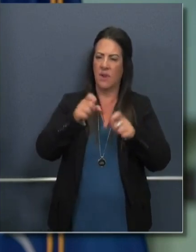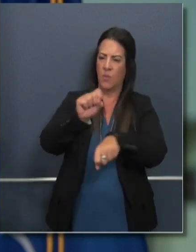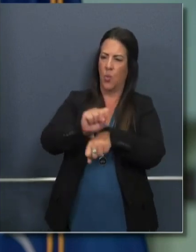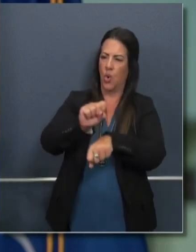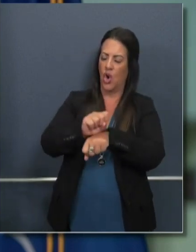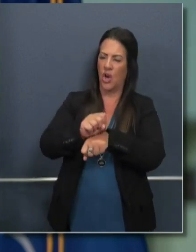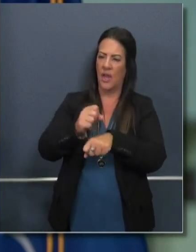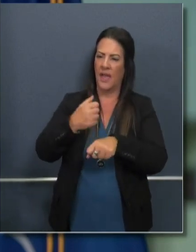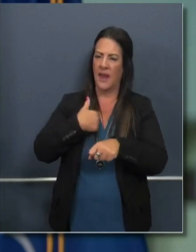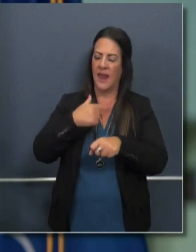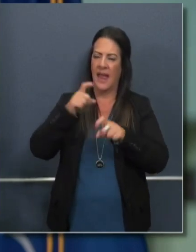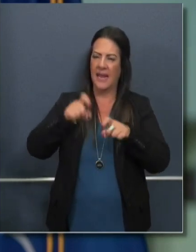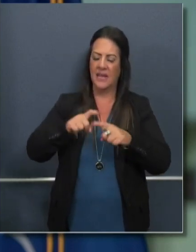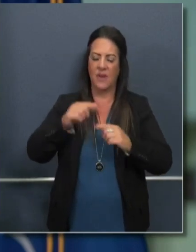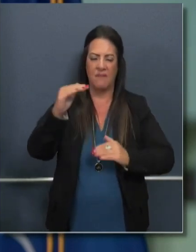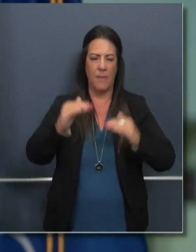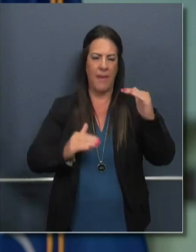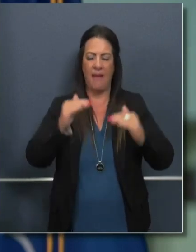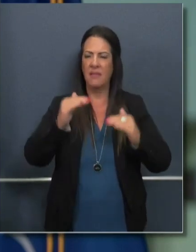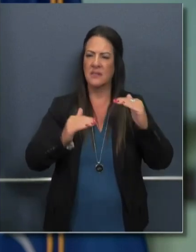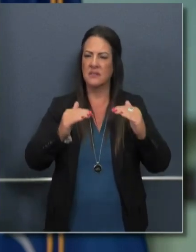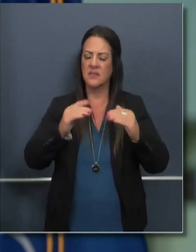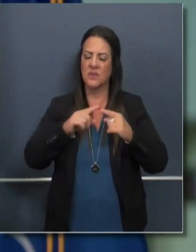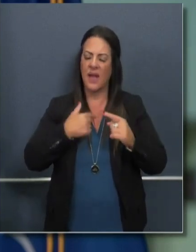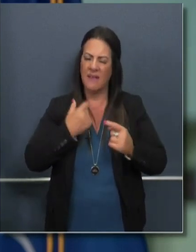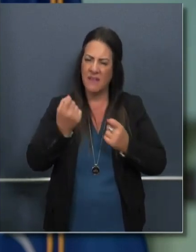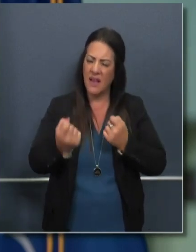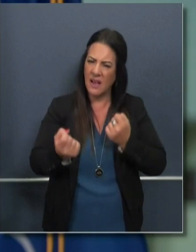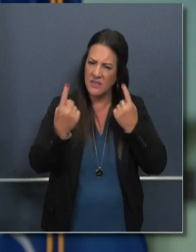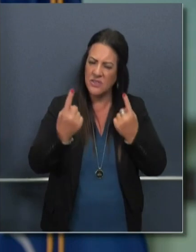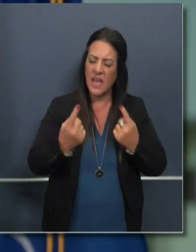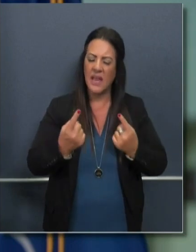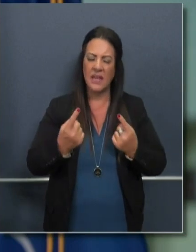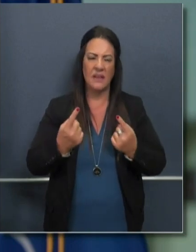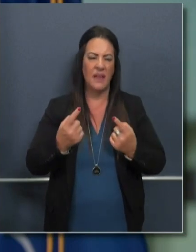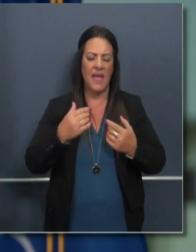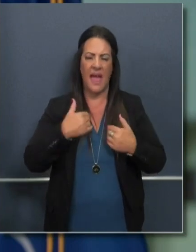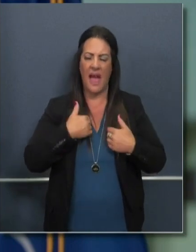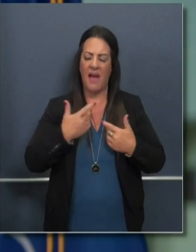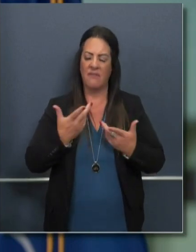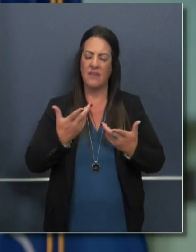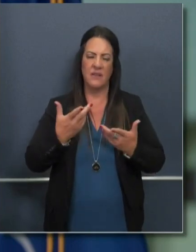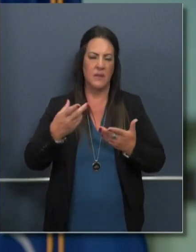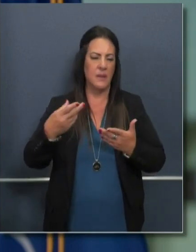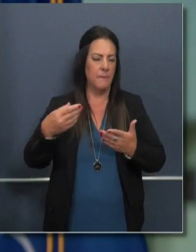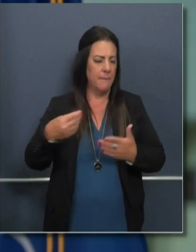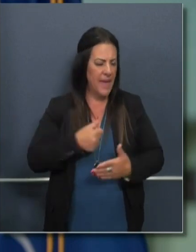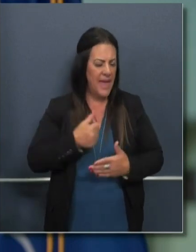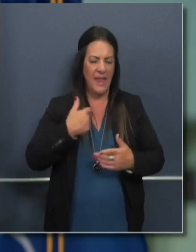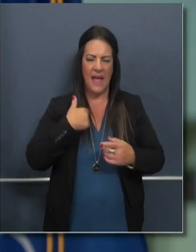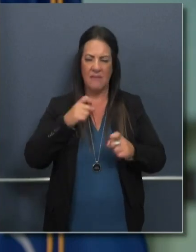being able to create a little bit of balance, a little bit of understanding, capacity, relief. So we believe in